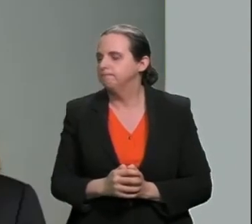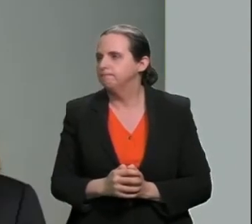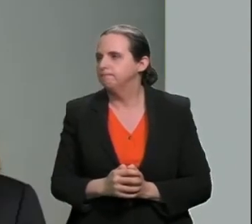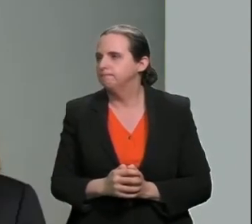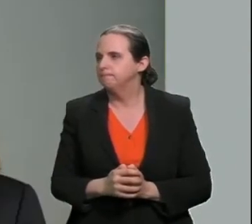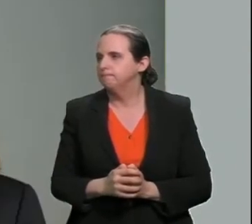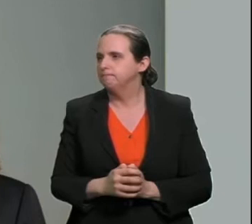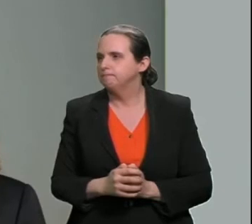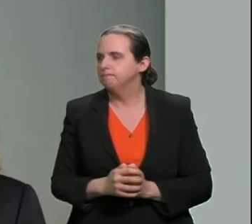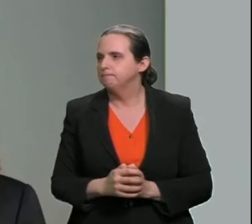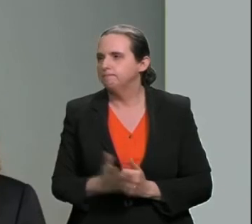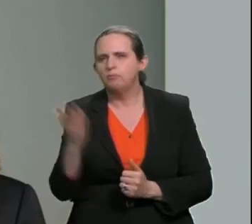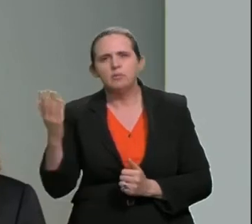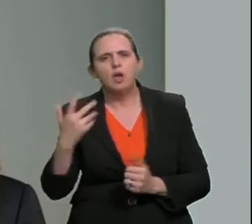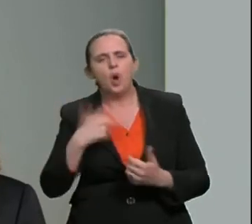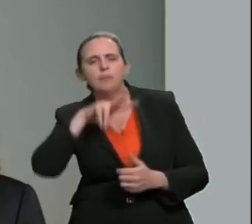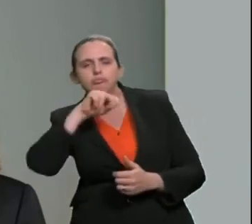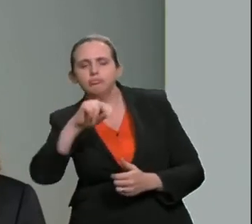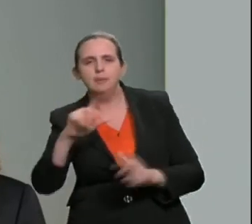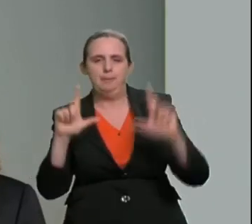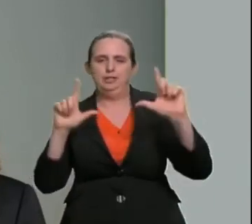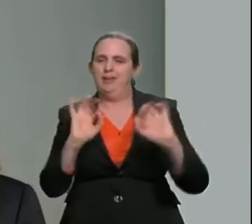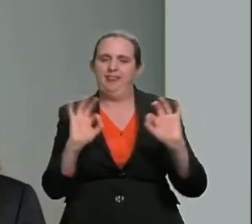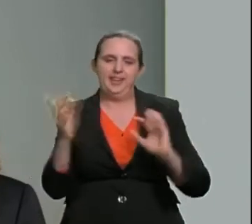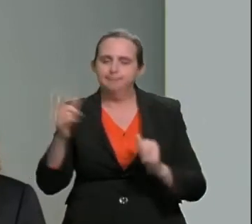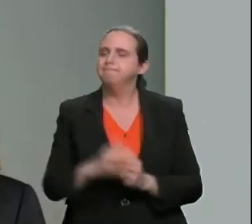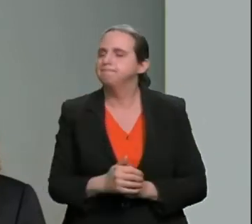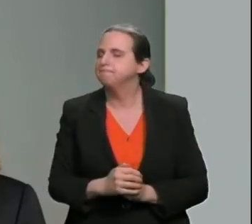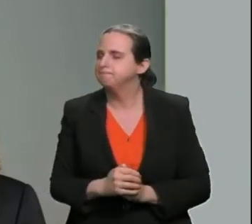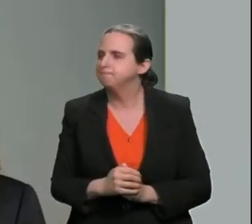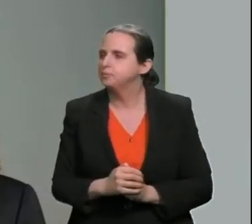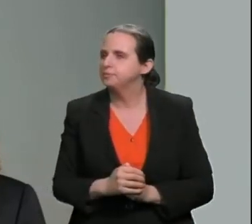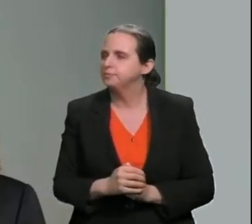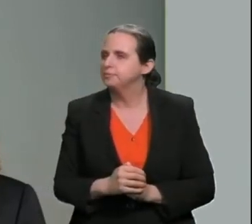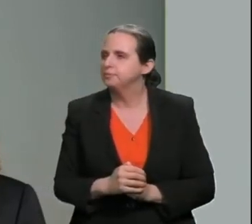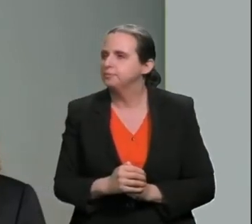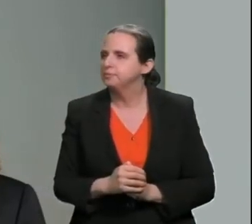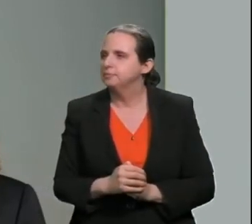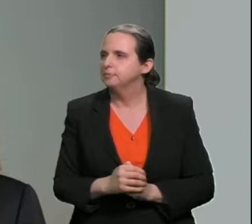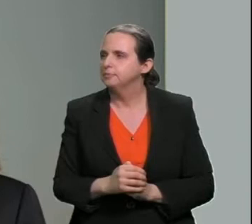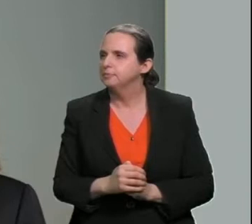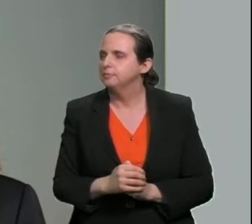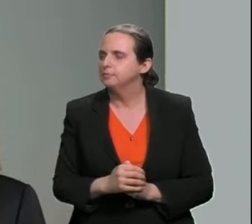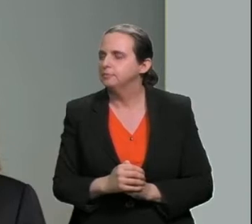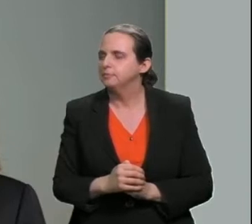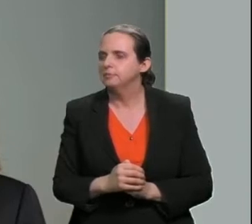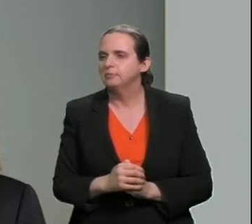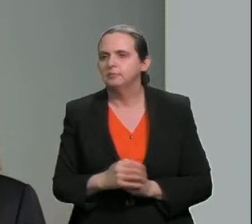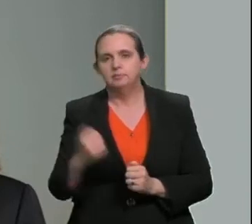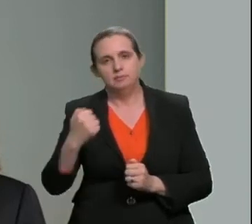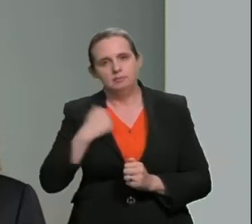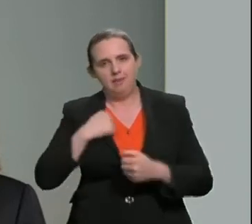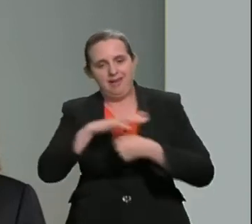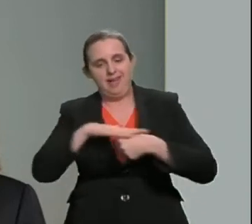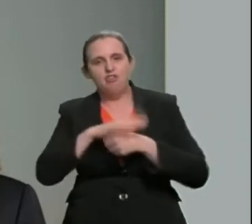Thank you, Mr. Speaker. There is no shortage of commitment or compassion in my town of Eastbourne for